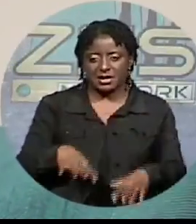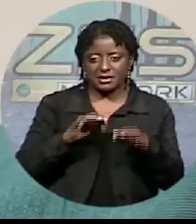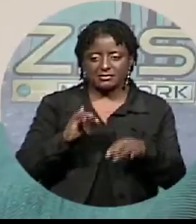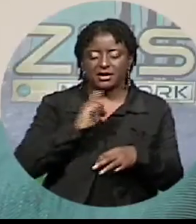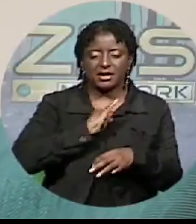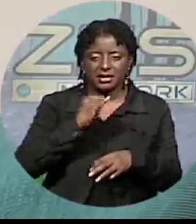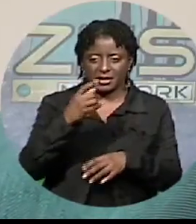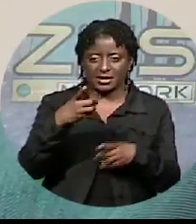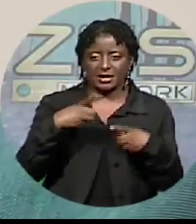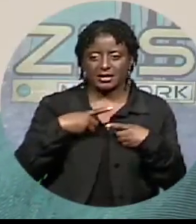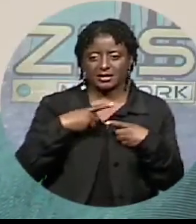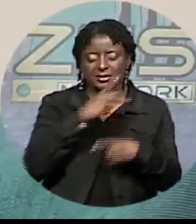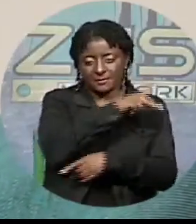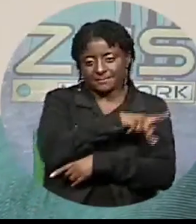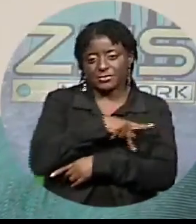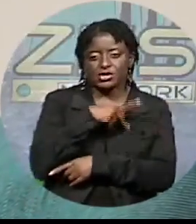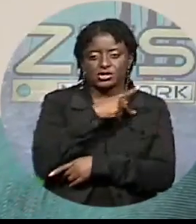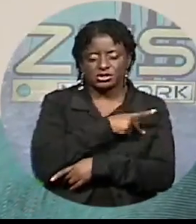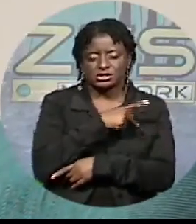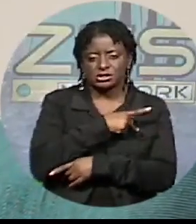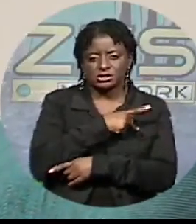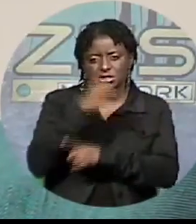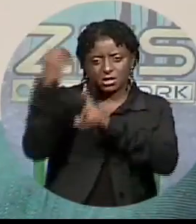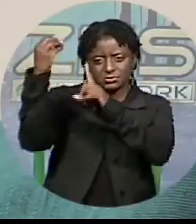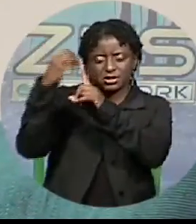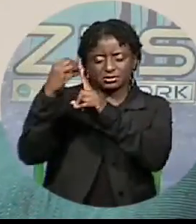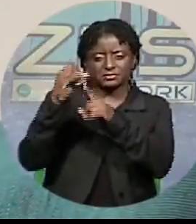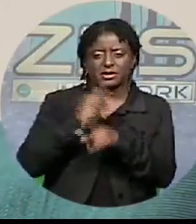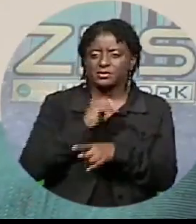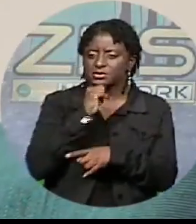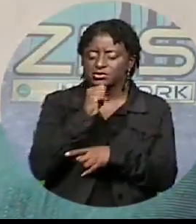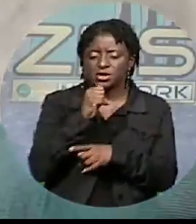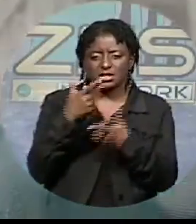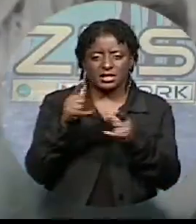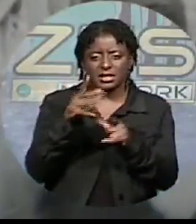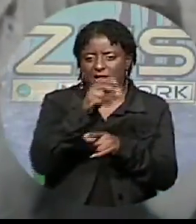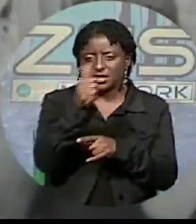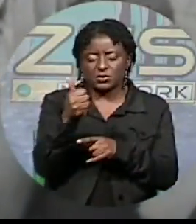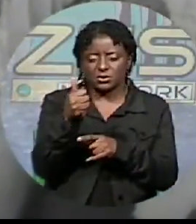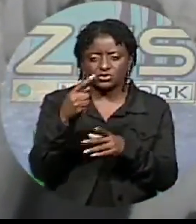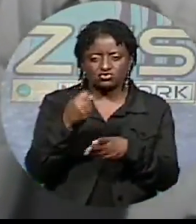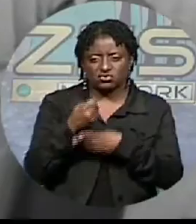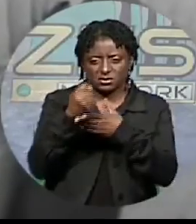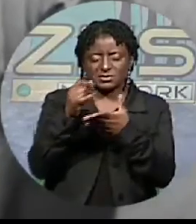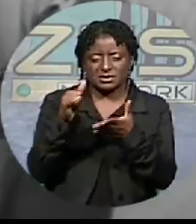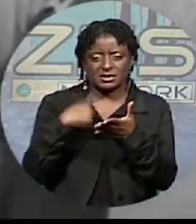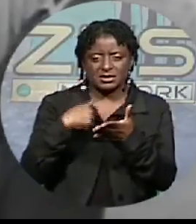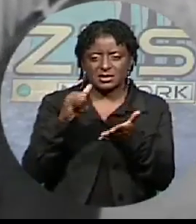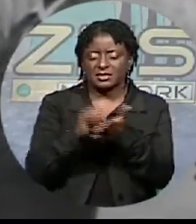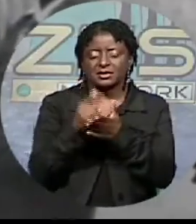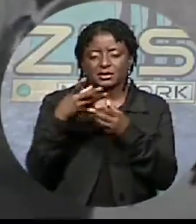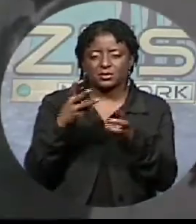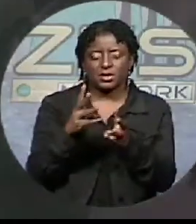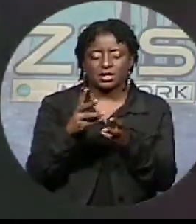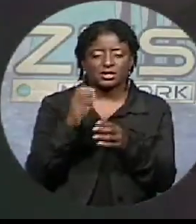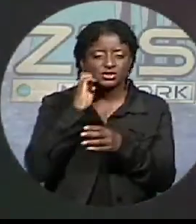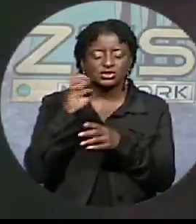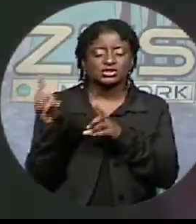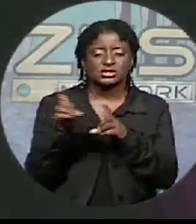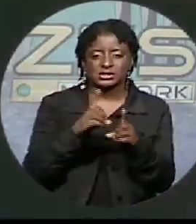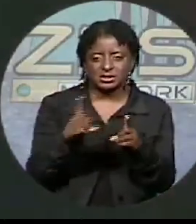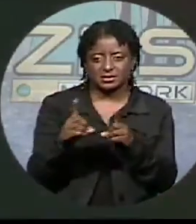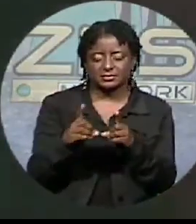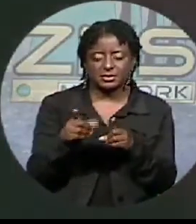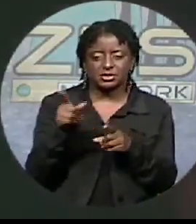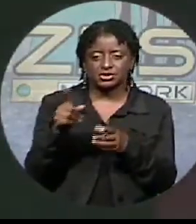objective. Because I was not going to let anybody ride me the way they rode it. And she did in her own way. She